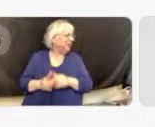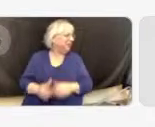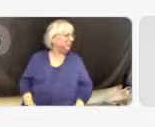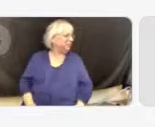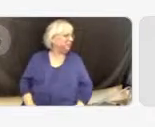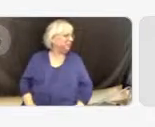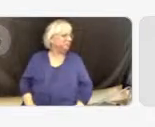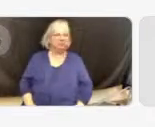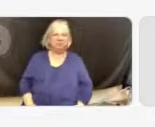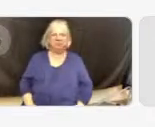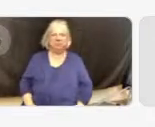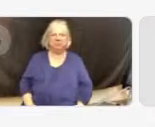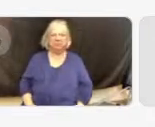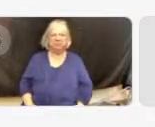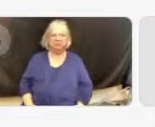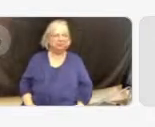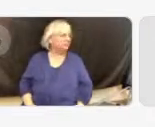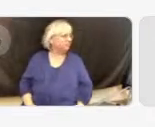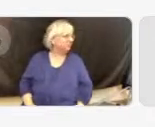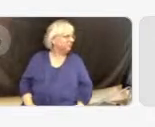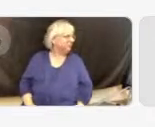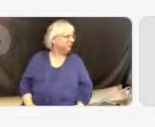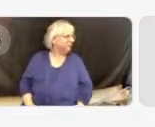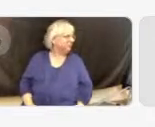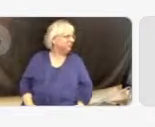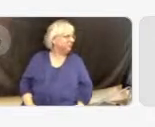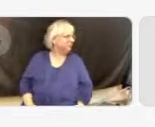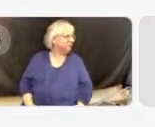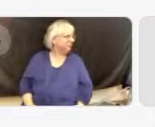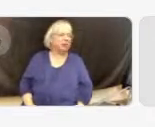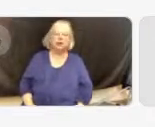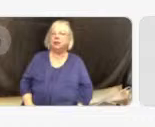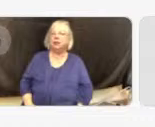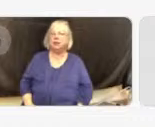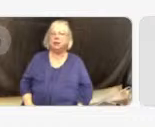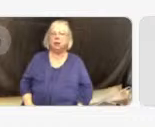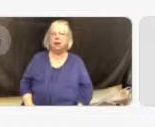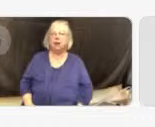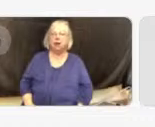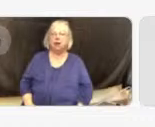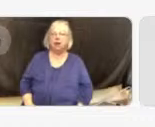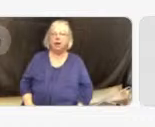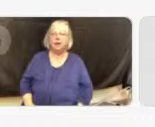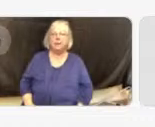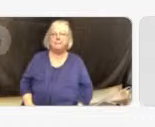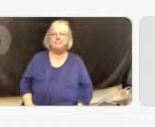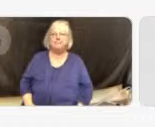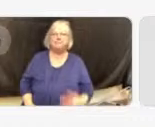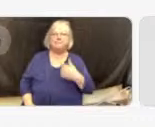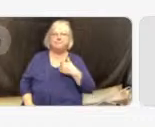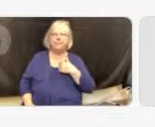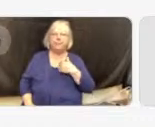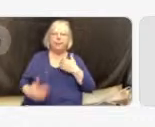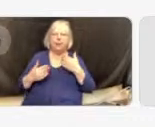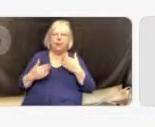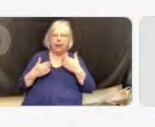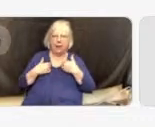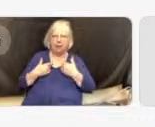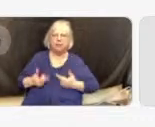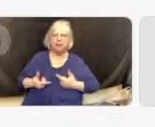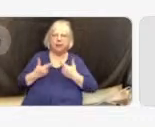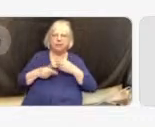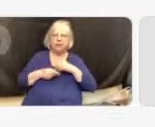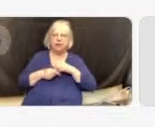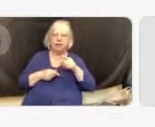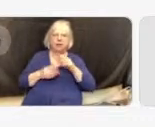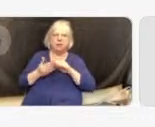I did not want to go before my elders. I have also been in this community since I was